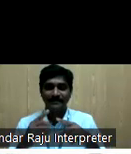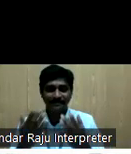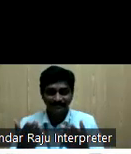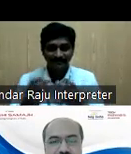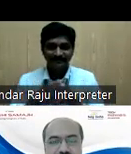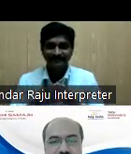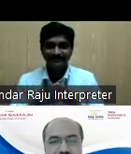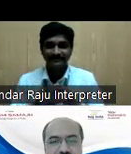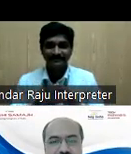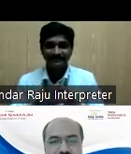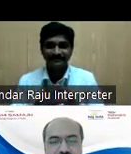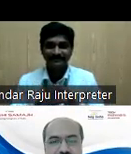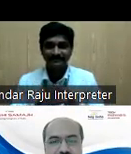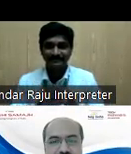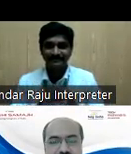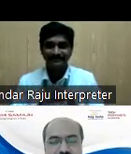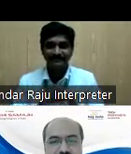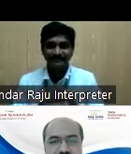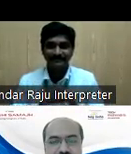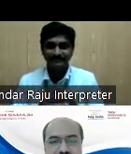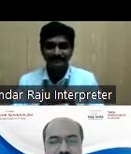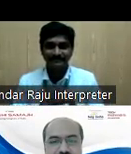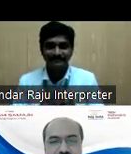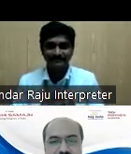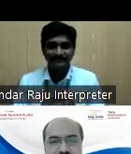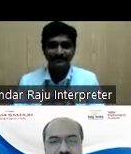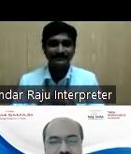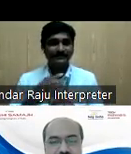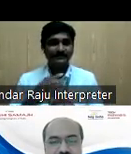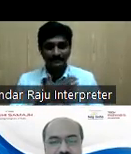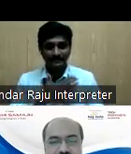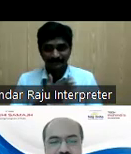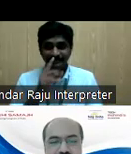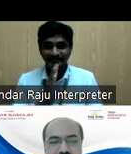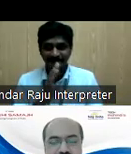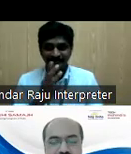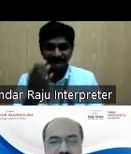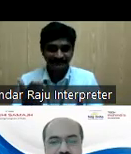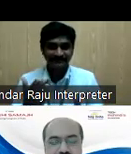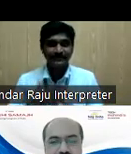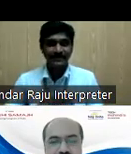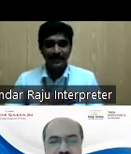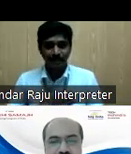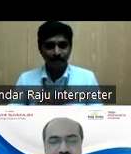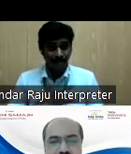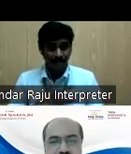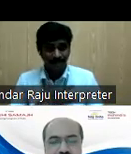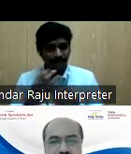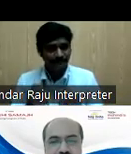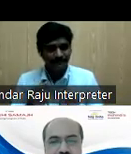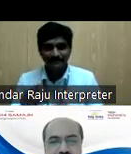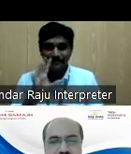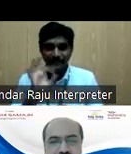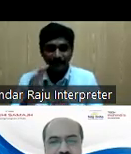Hello, everyone. I'm Shanmukha Priya from Team Nayi Disha. I extend my heartfelt gratitude to Tech Mahindra Foundation for their collaboration, which is